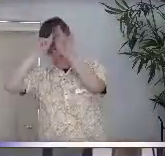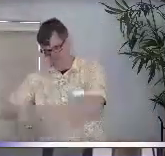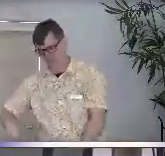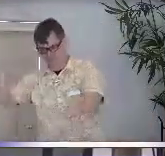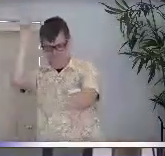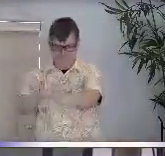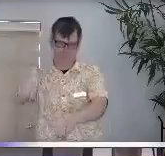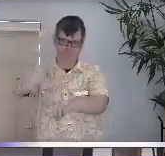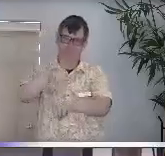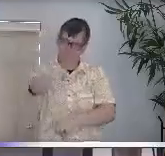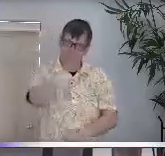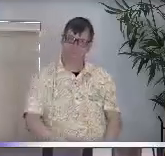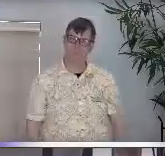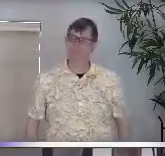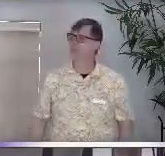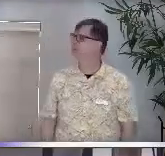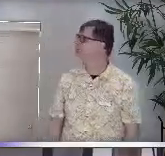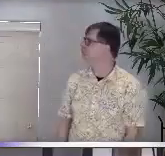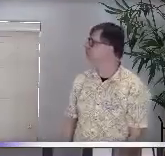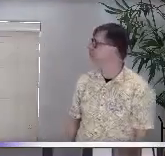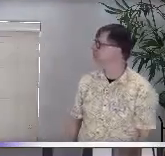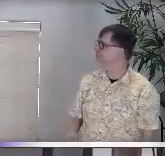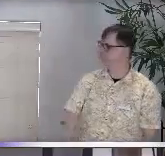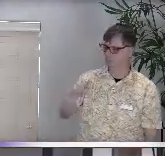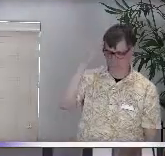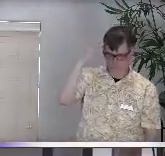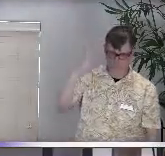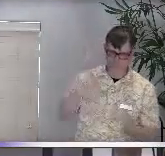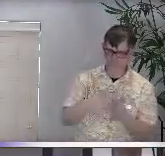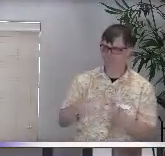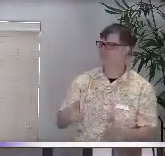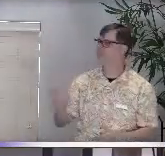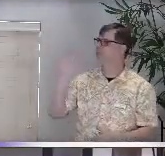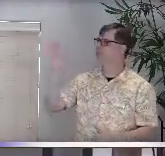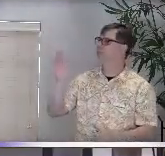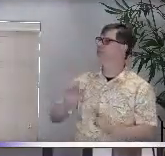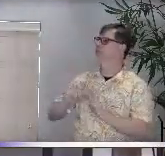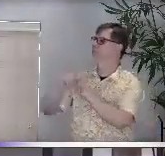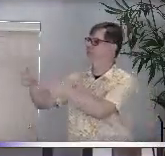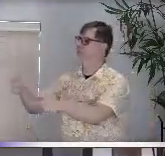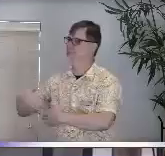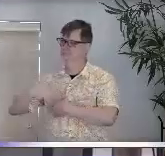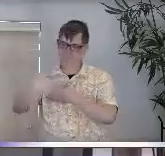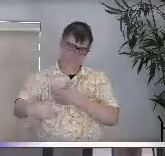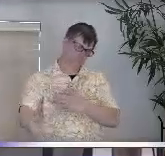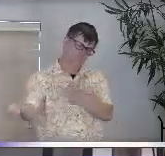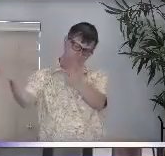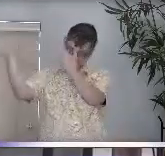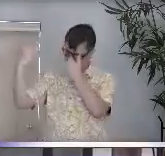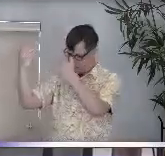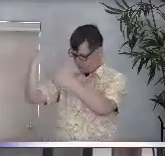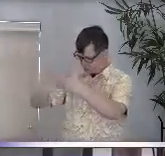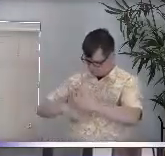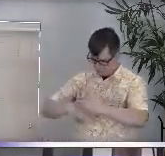you? And, you know, we can stop going out and start coming home in and really